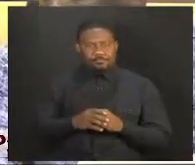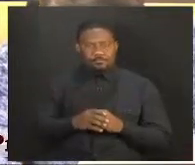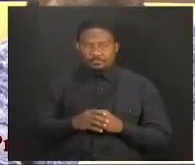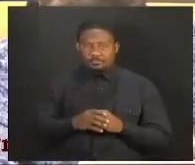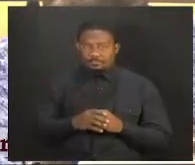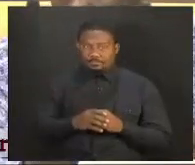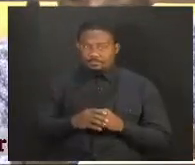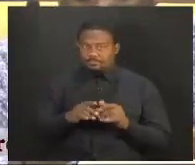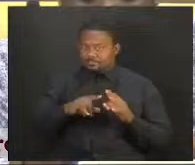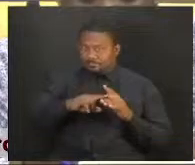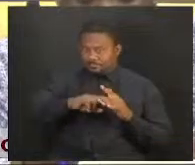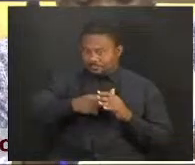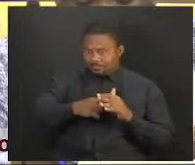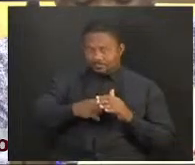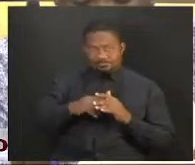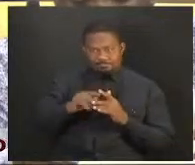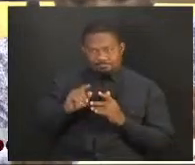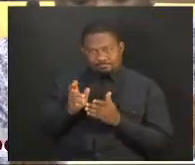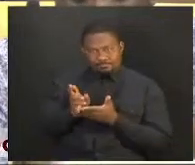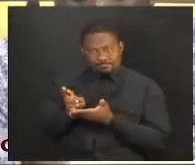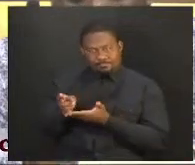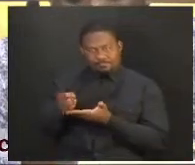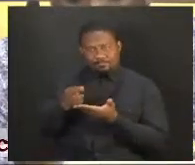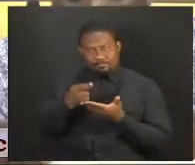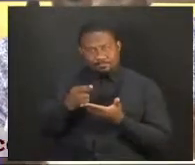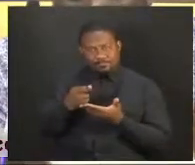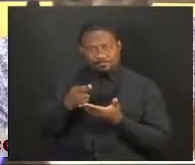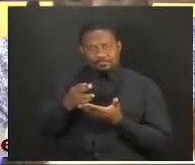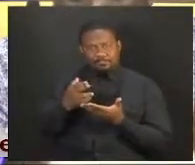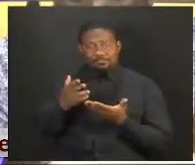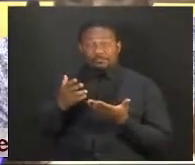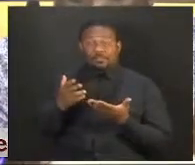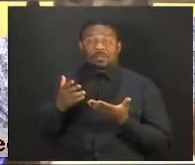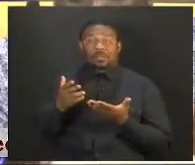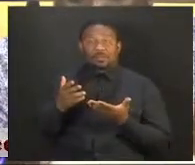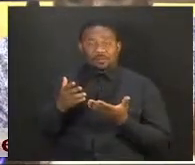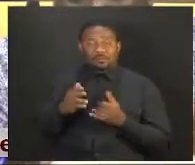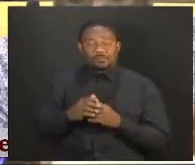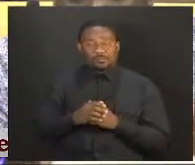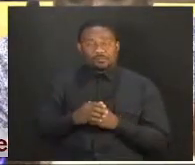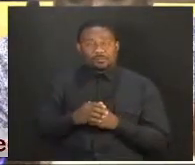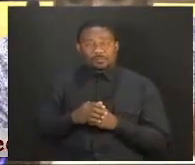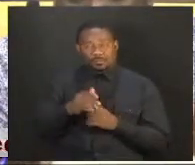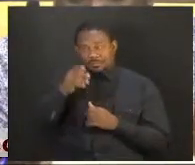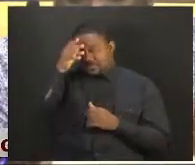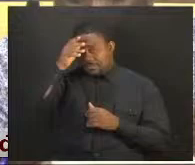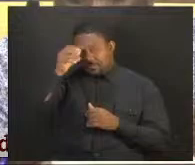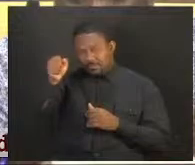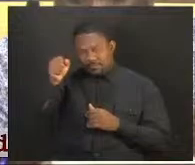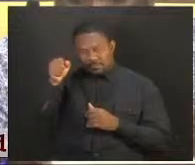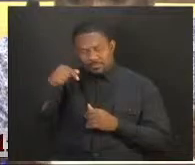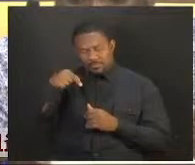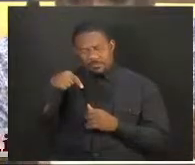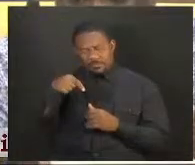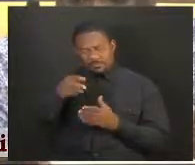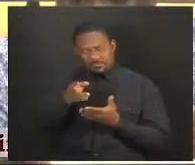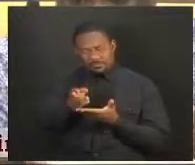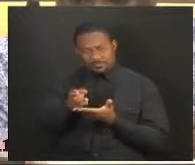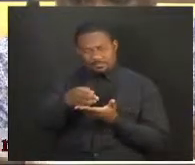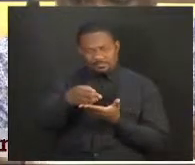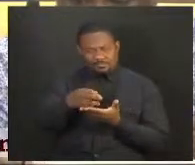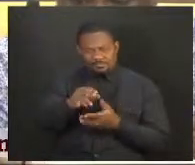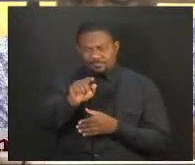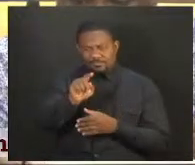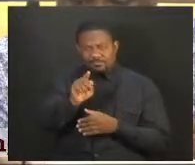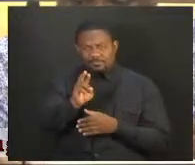that concept. Tend is used here, but I suspect the right word